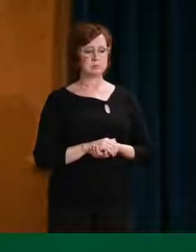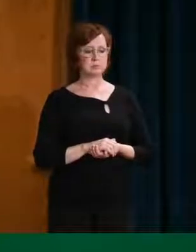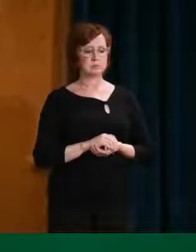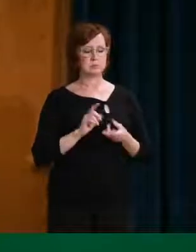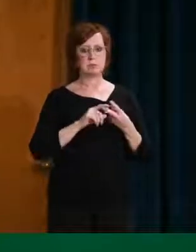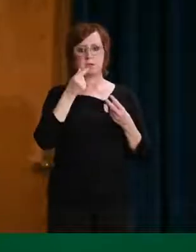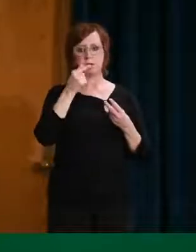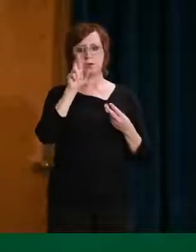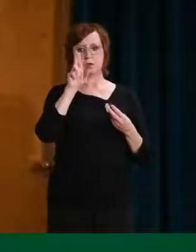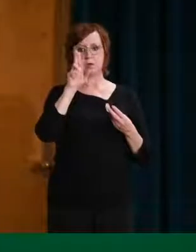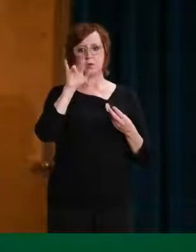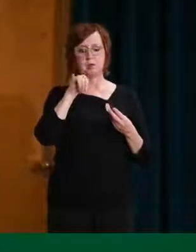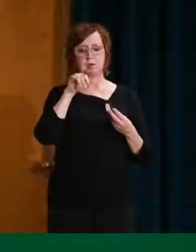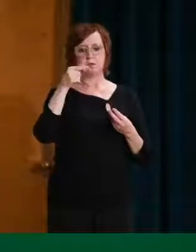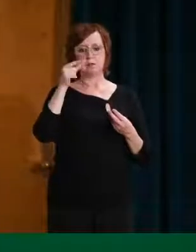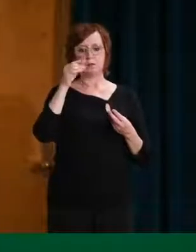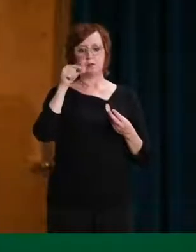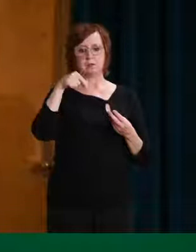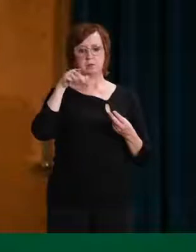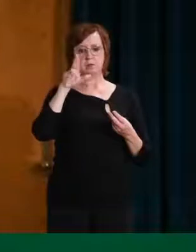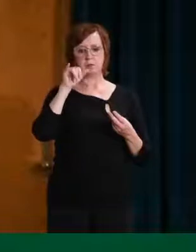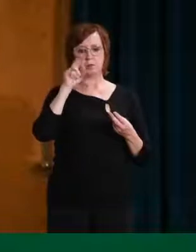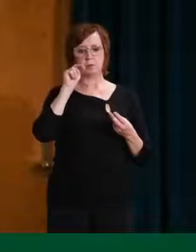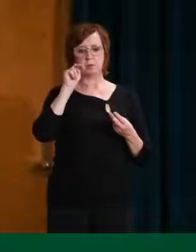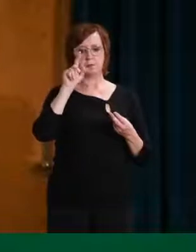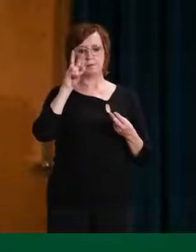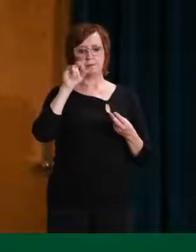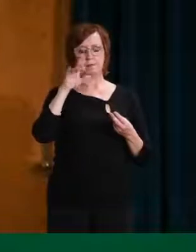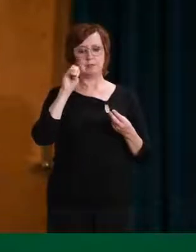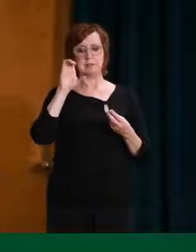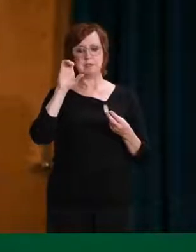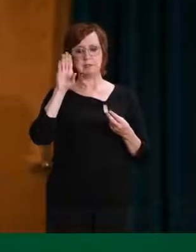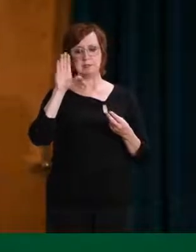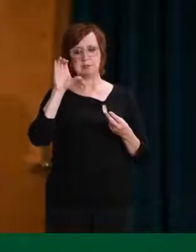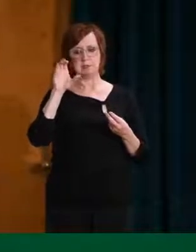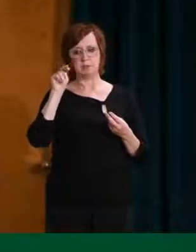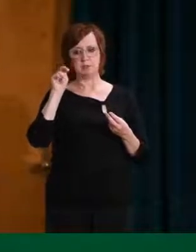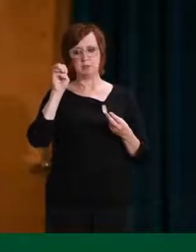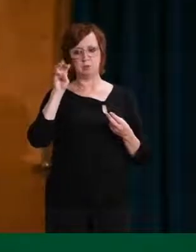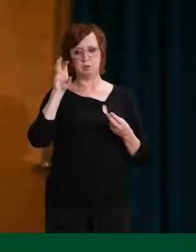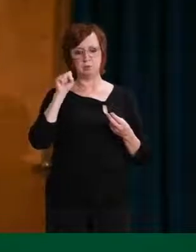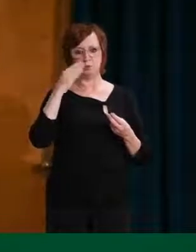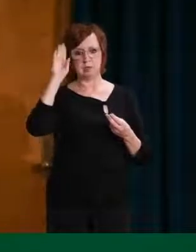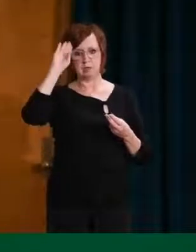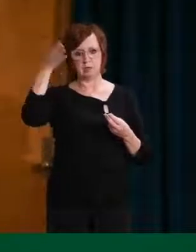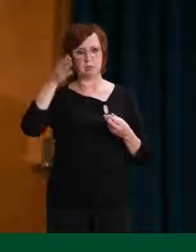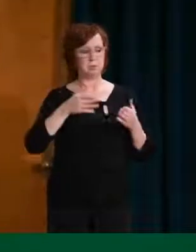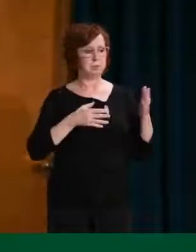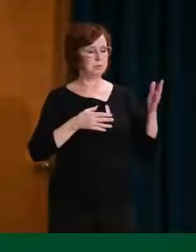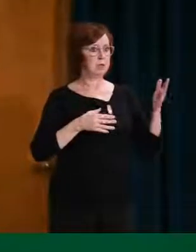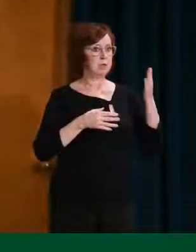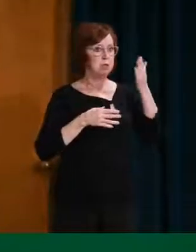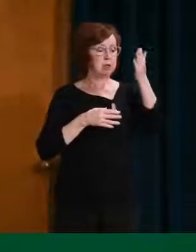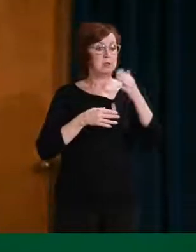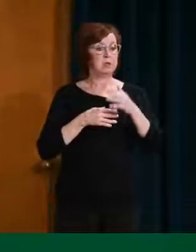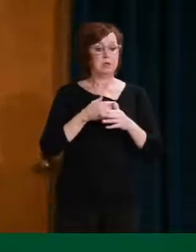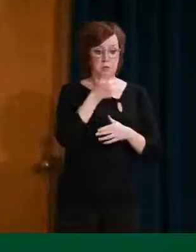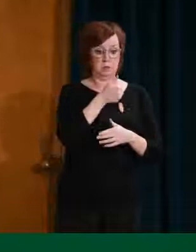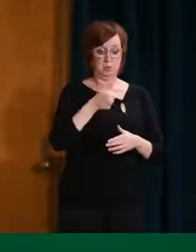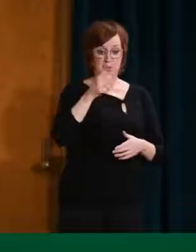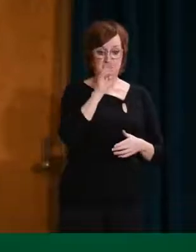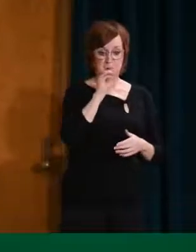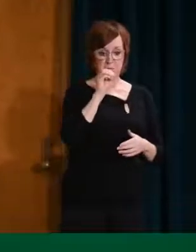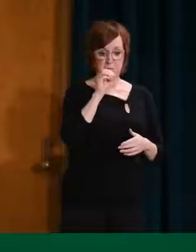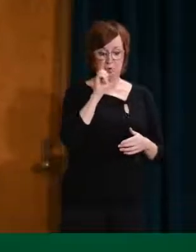We have Guy Quenville with CBC. Yeah, hi, thank you. The Premier mentioned at the outset that he's asked the